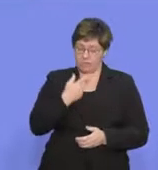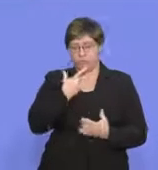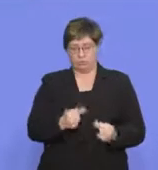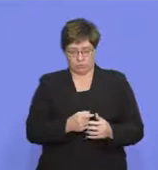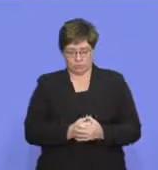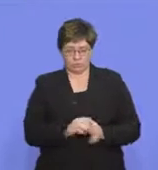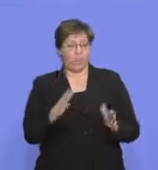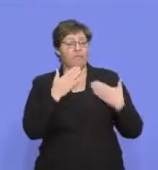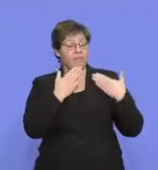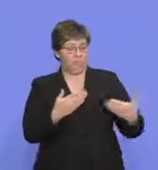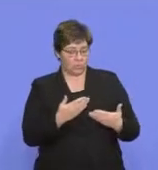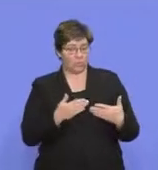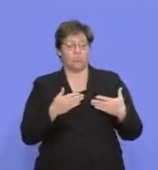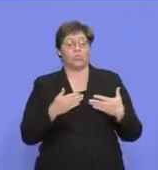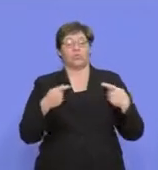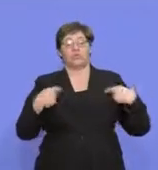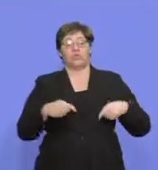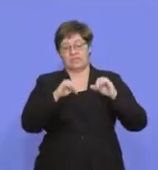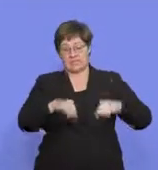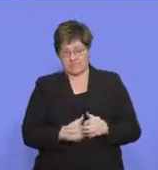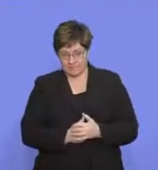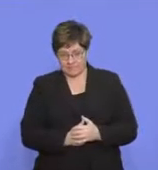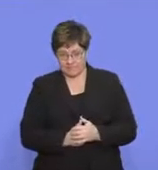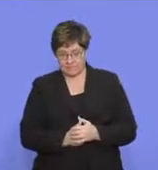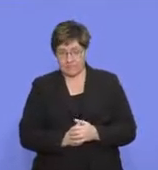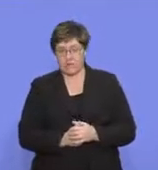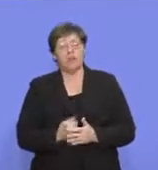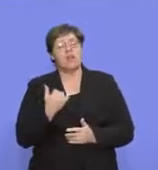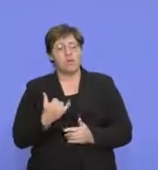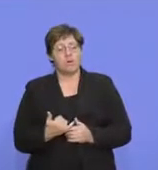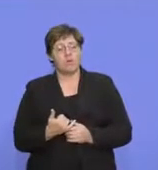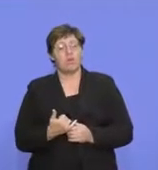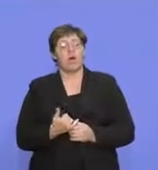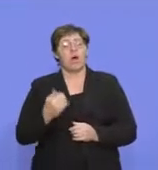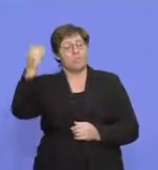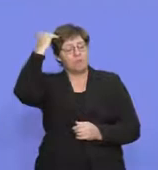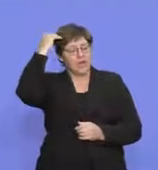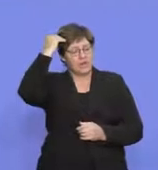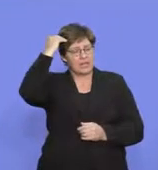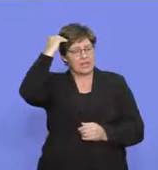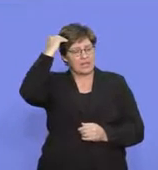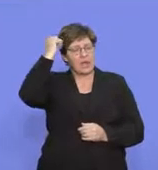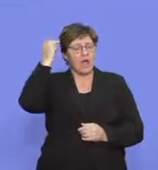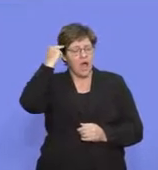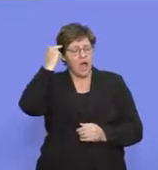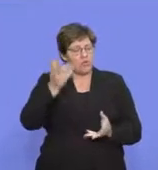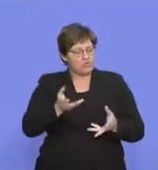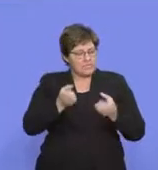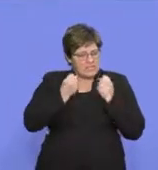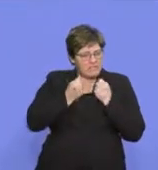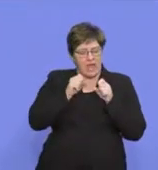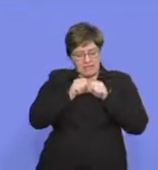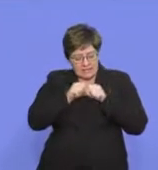your nervous system. And then fourthly, it allows the brain and spinal cord to receive and send information to other areas of the